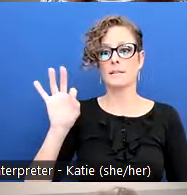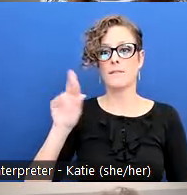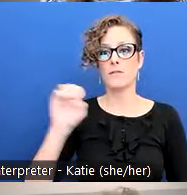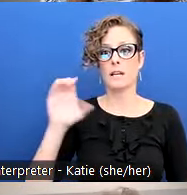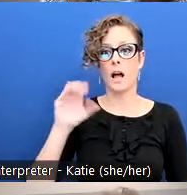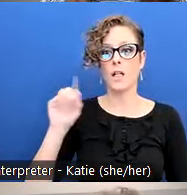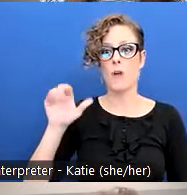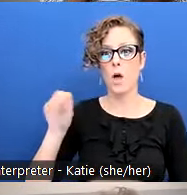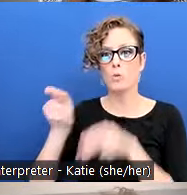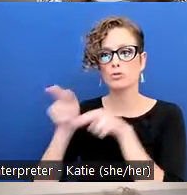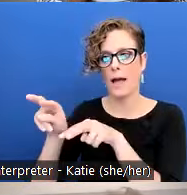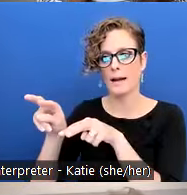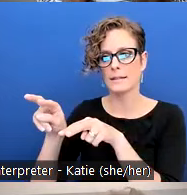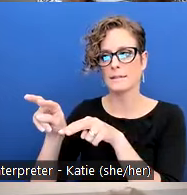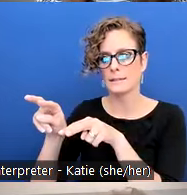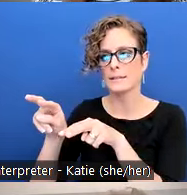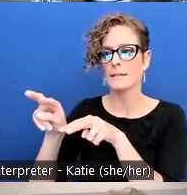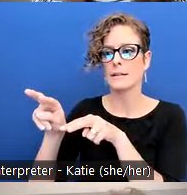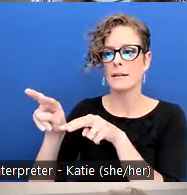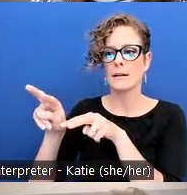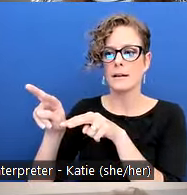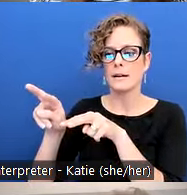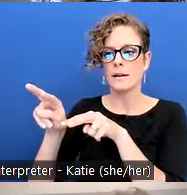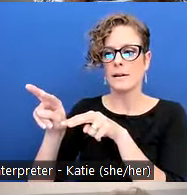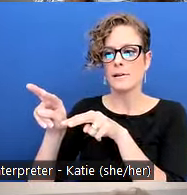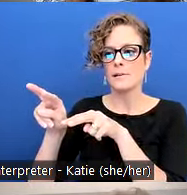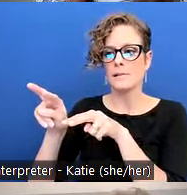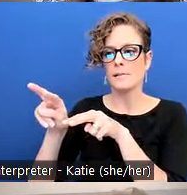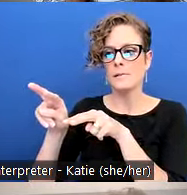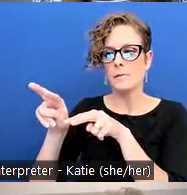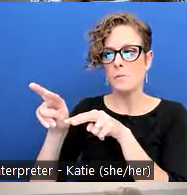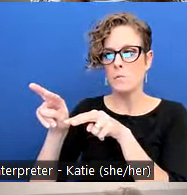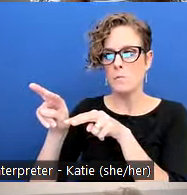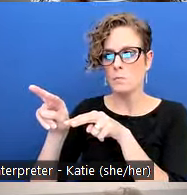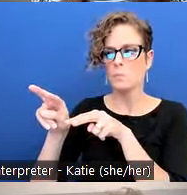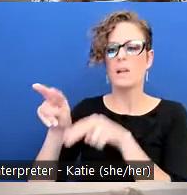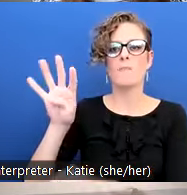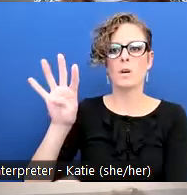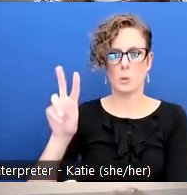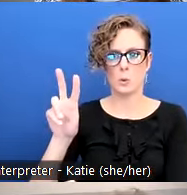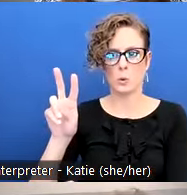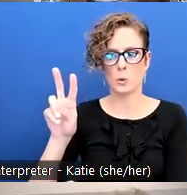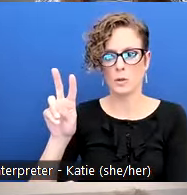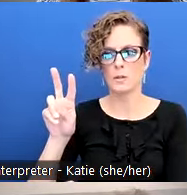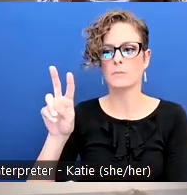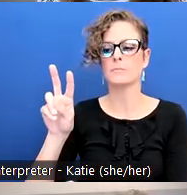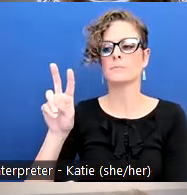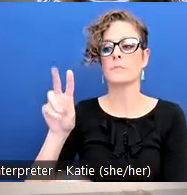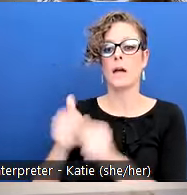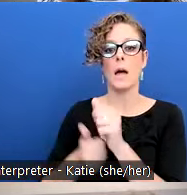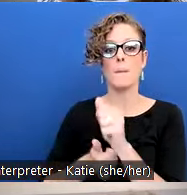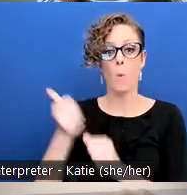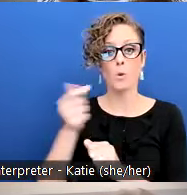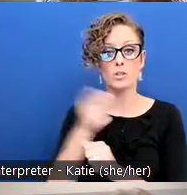about 20 of them were ones that we supported, and fortunately, the majority of those that we were supporting passed. Just